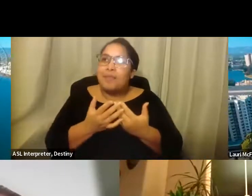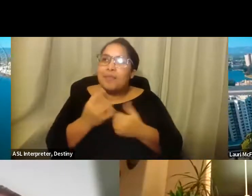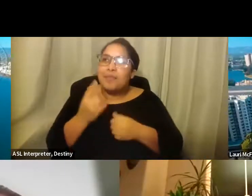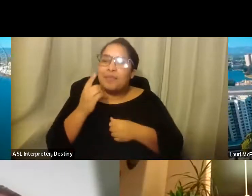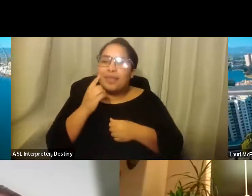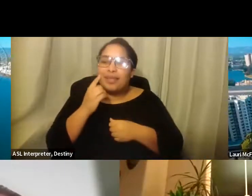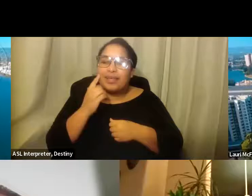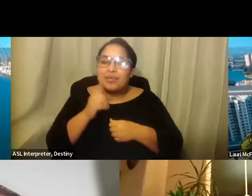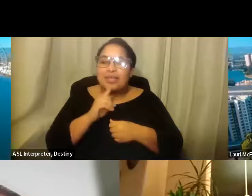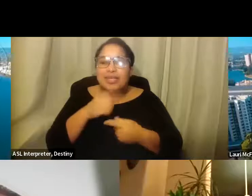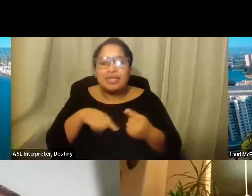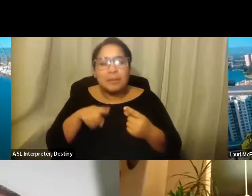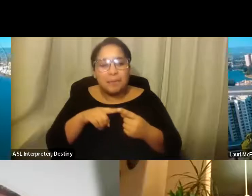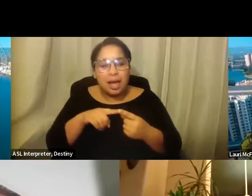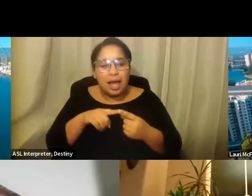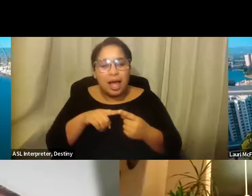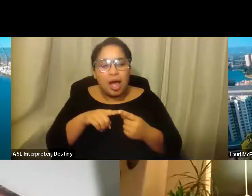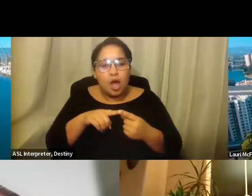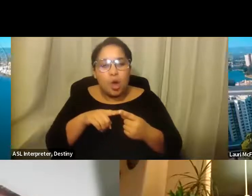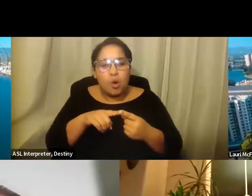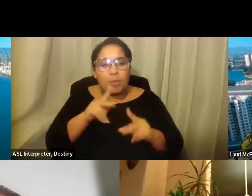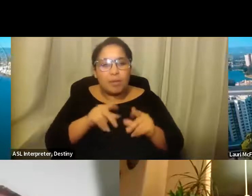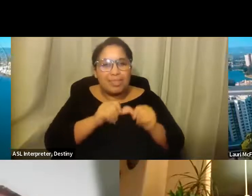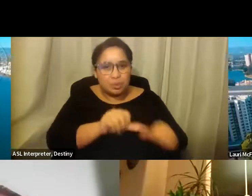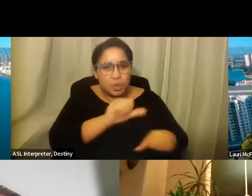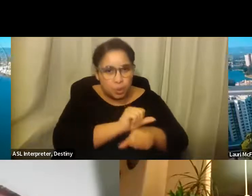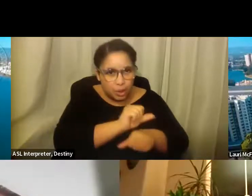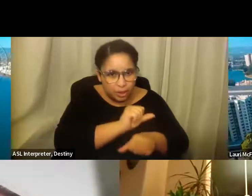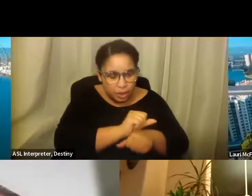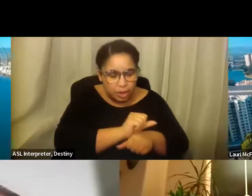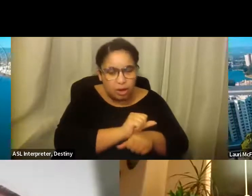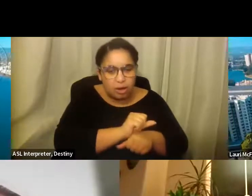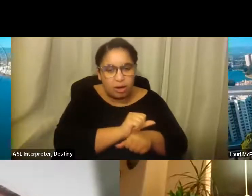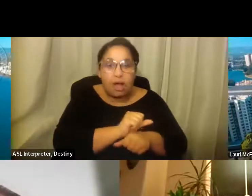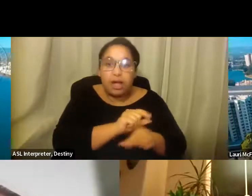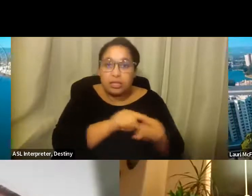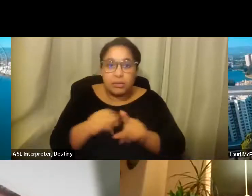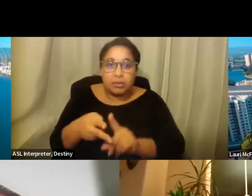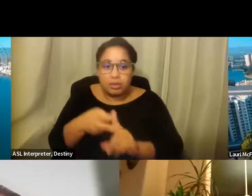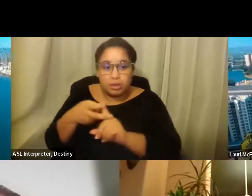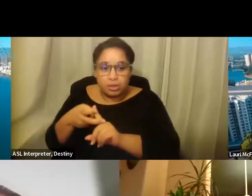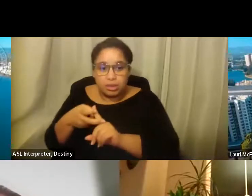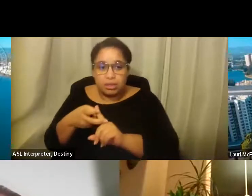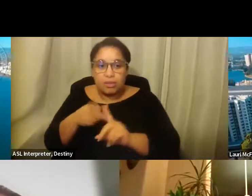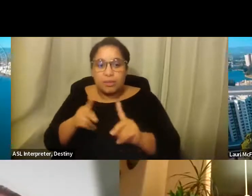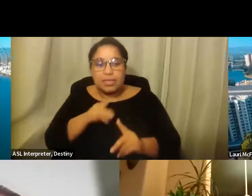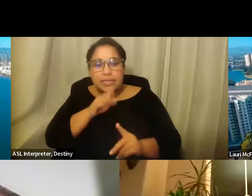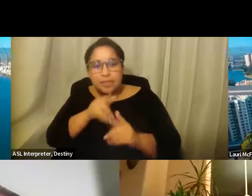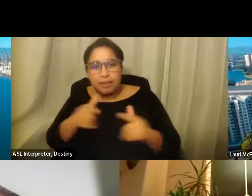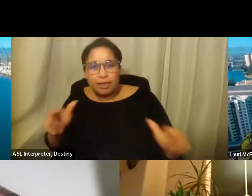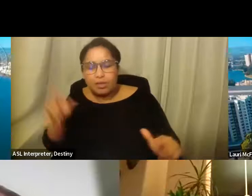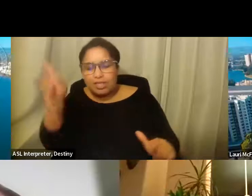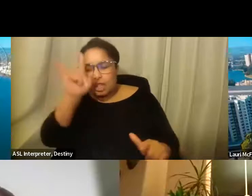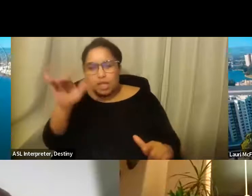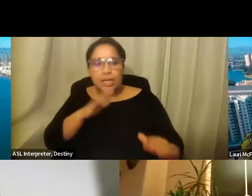it is about retention and recruitment of mental health professionals who speak the language and look like the communities that